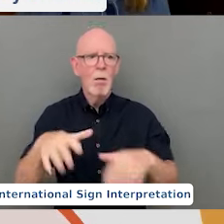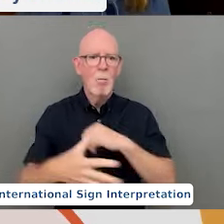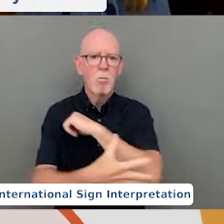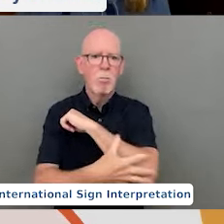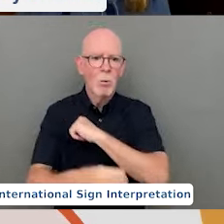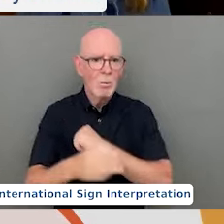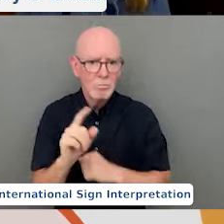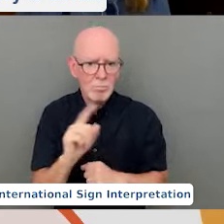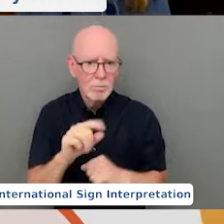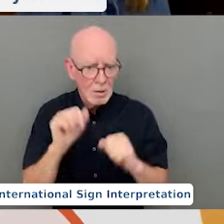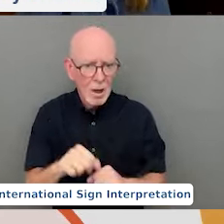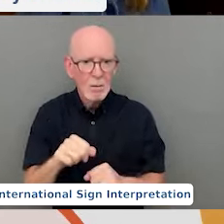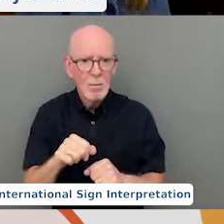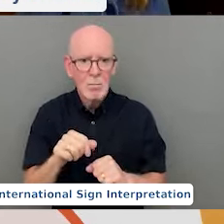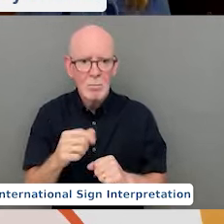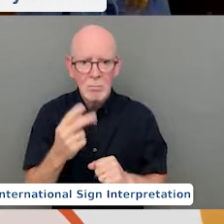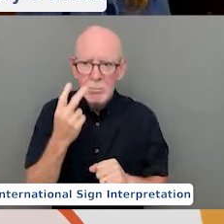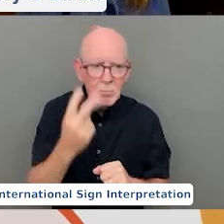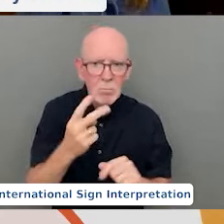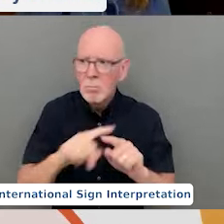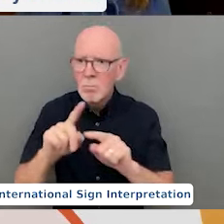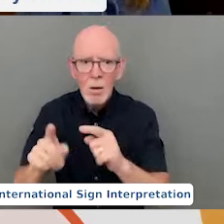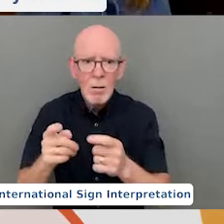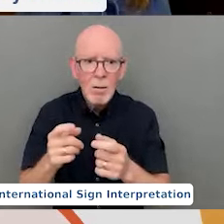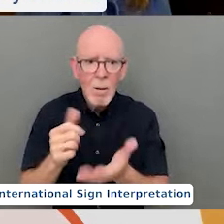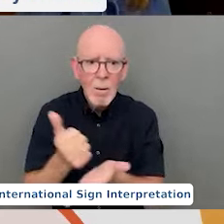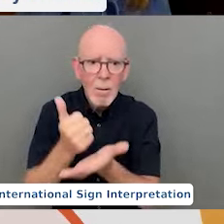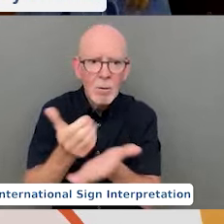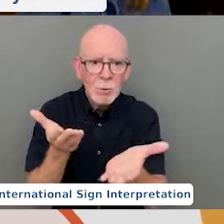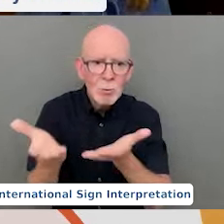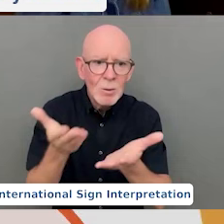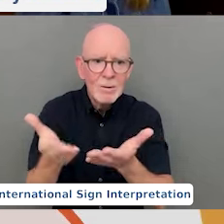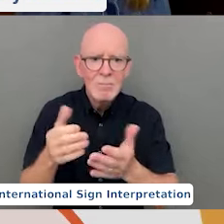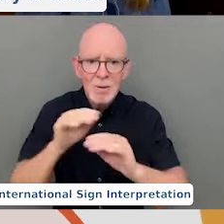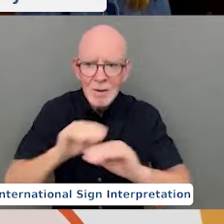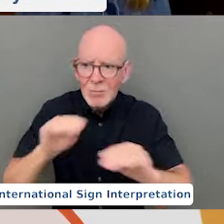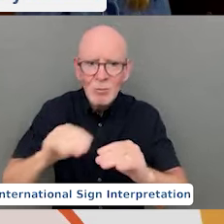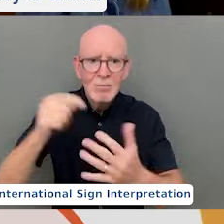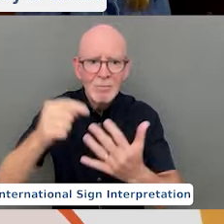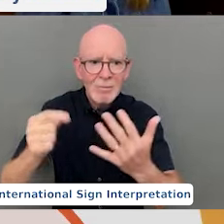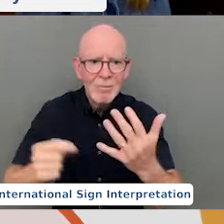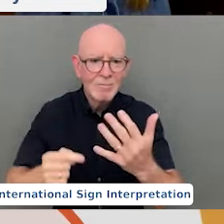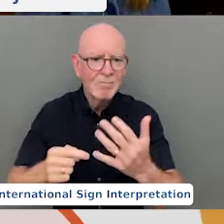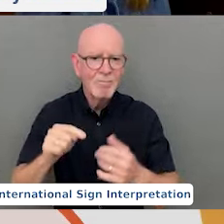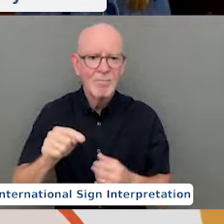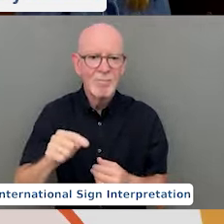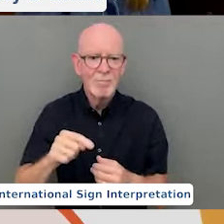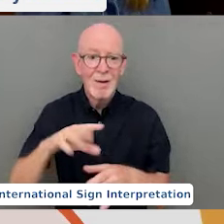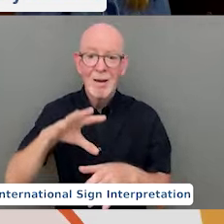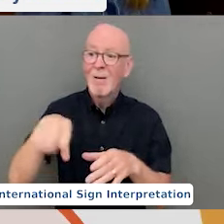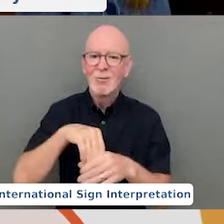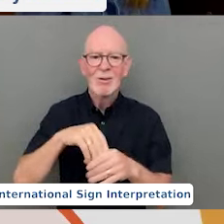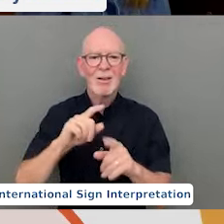education, employment, and independent living. Inclusion is not automatic, and when we design